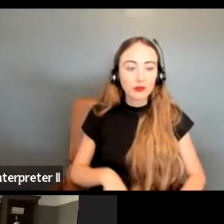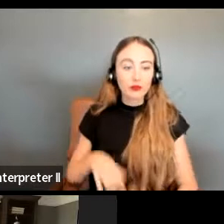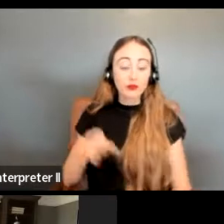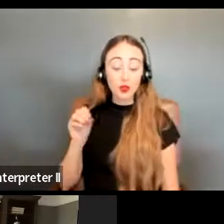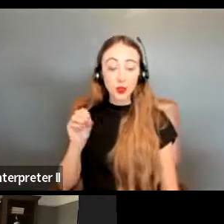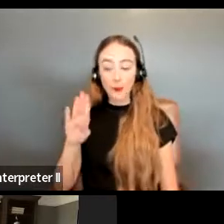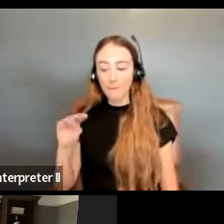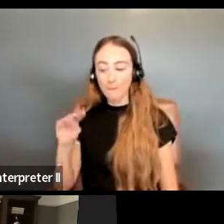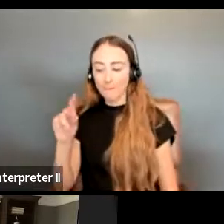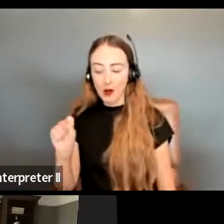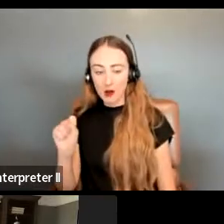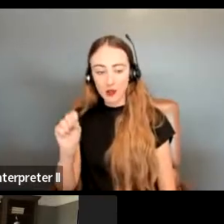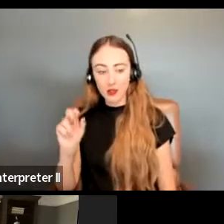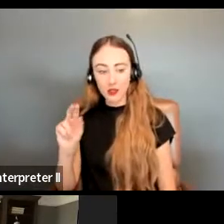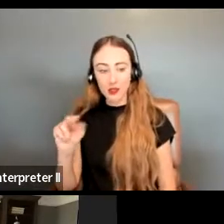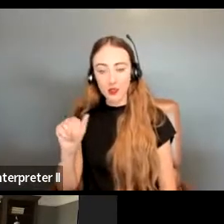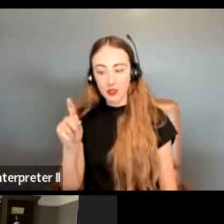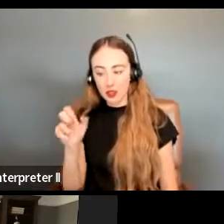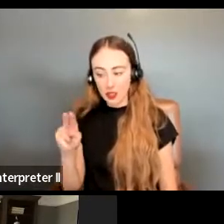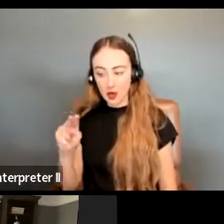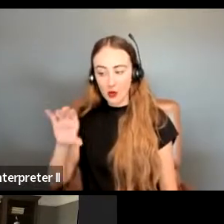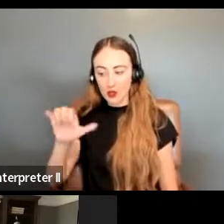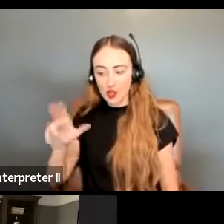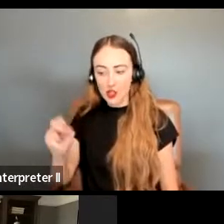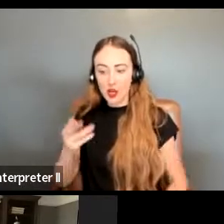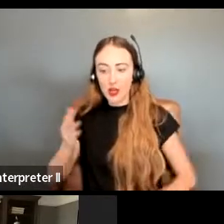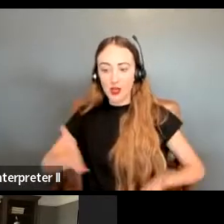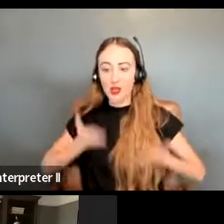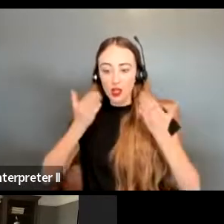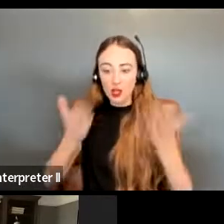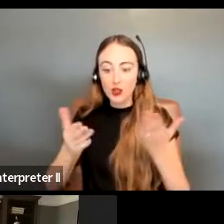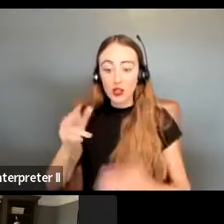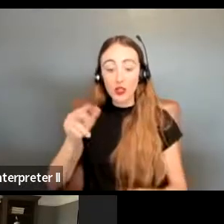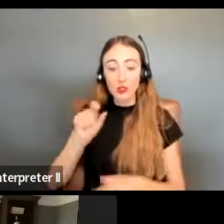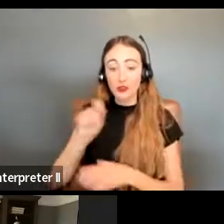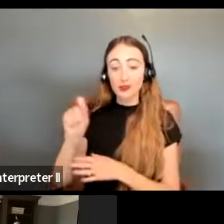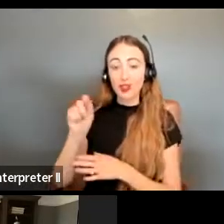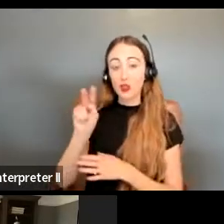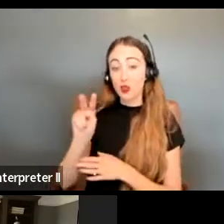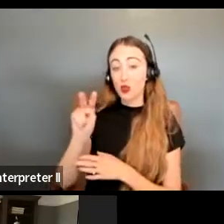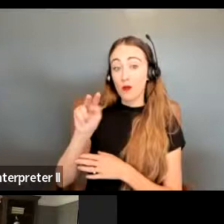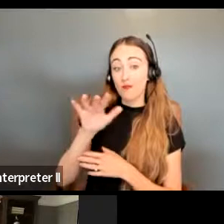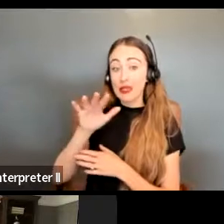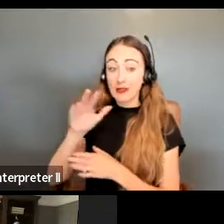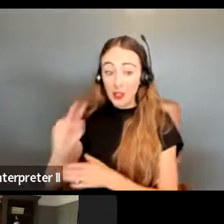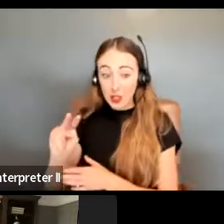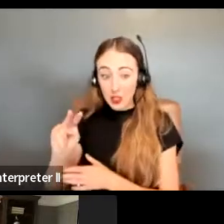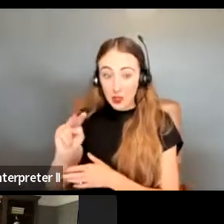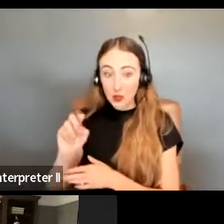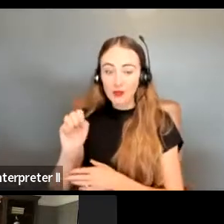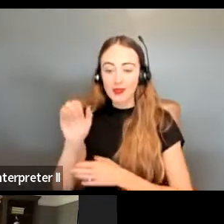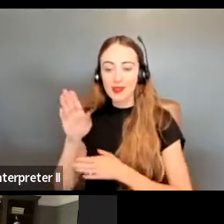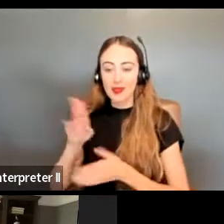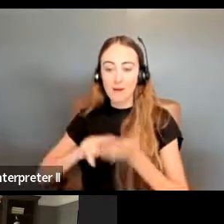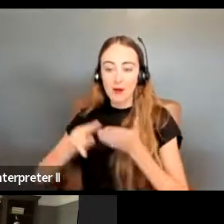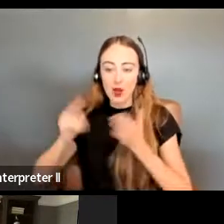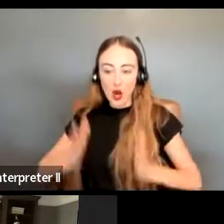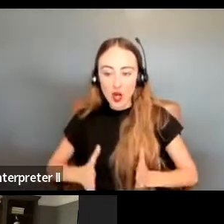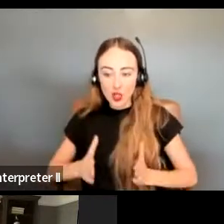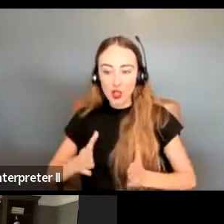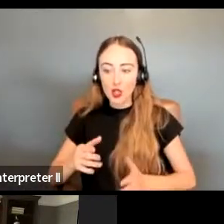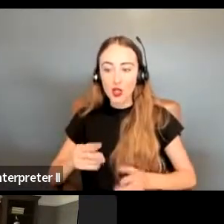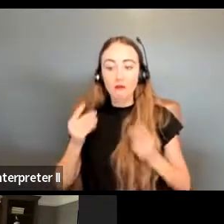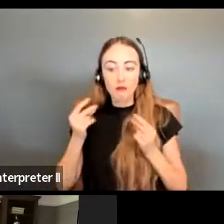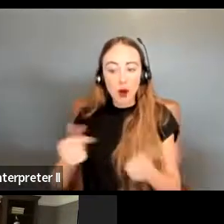Bonds, Nadeau, and Che introduced Bill 24-252, the Subcontractor Prompt Payment Amendment Act of